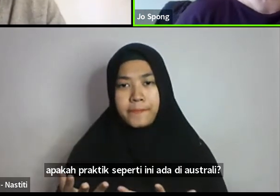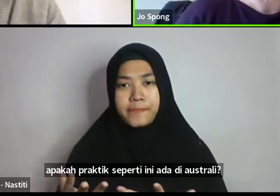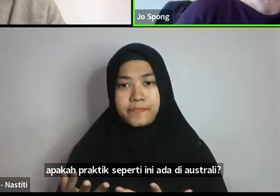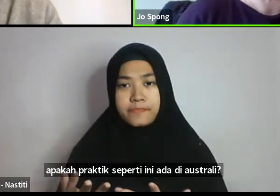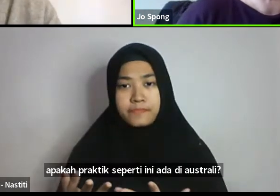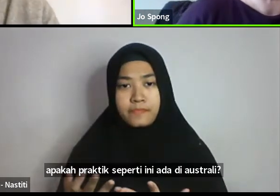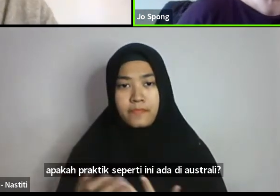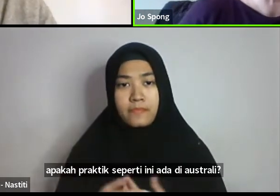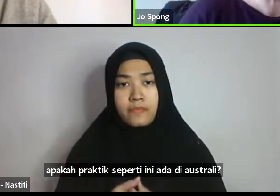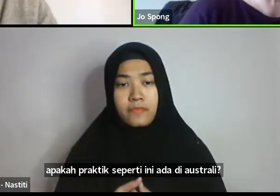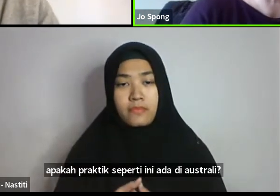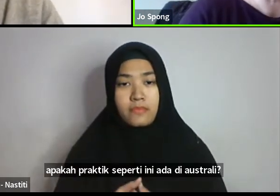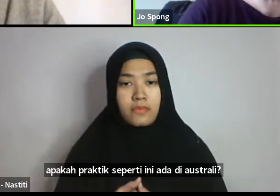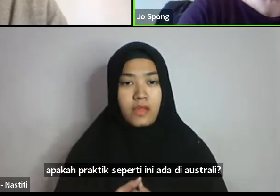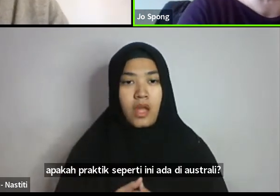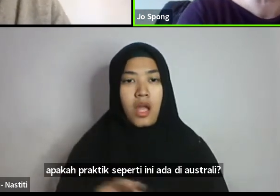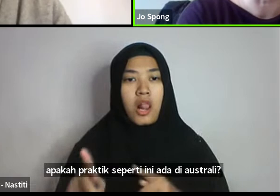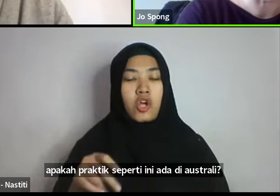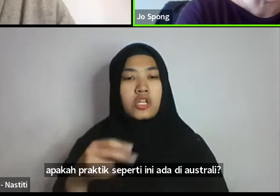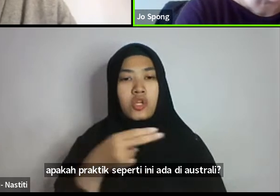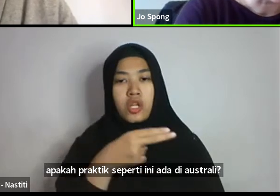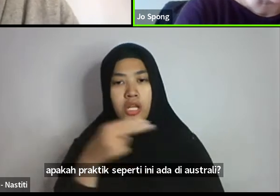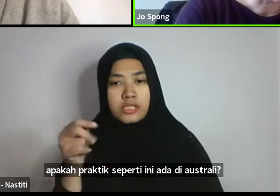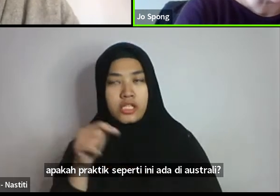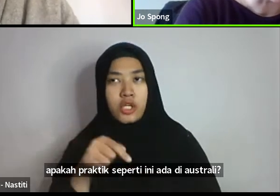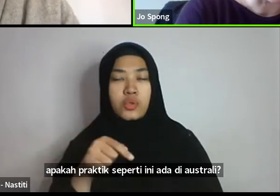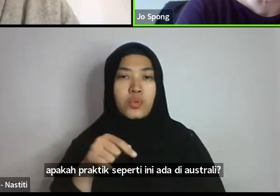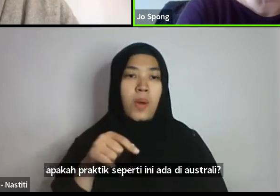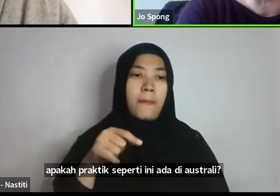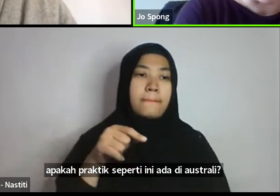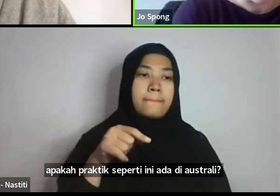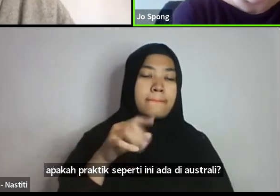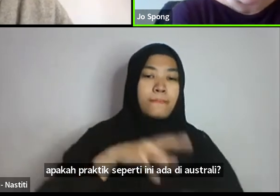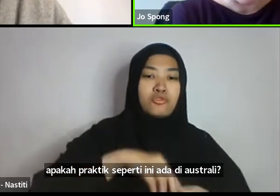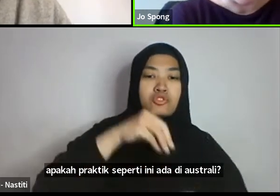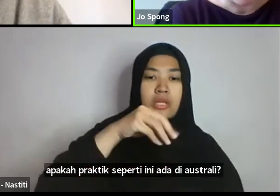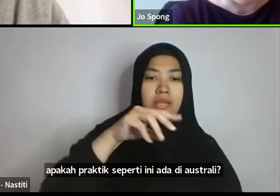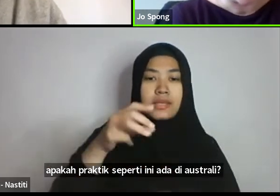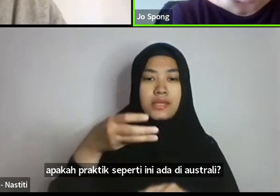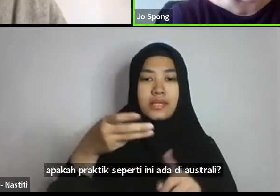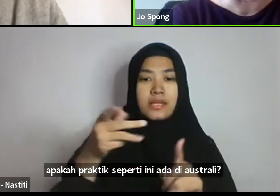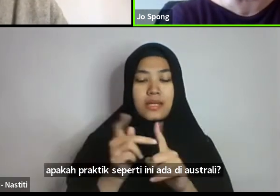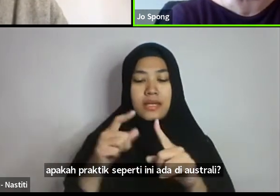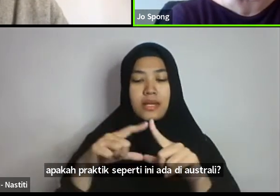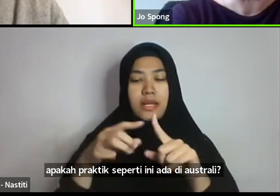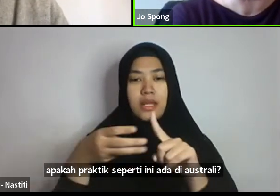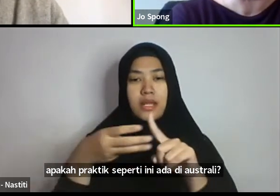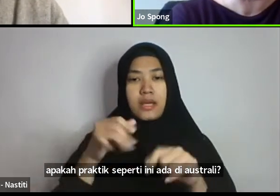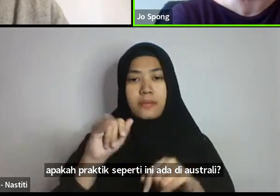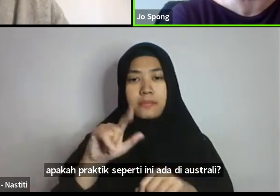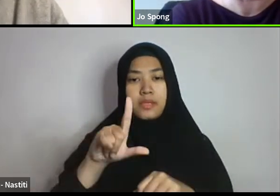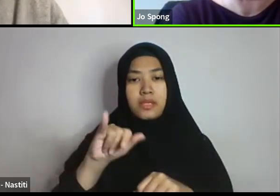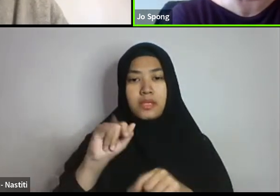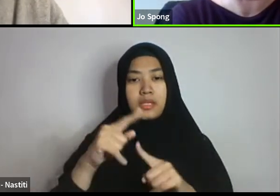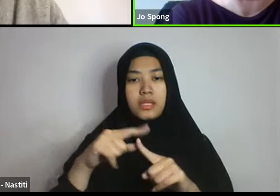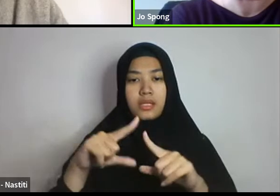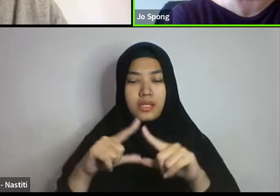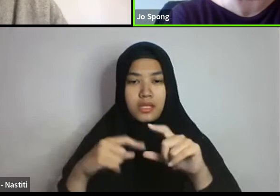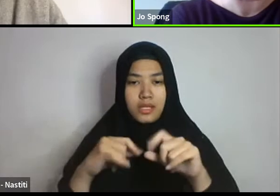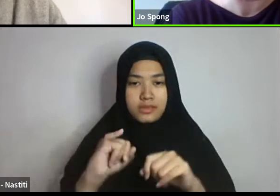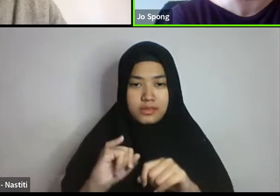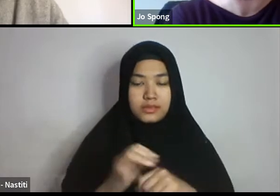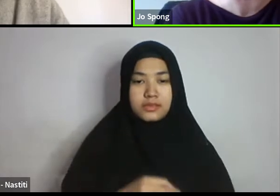are rehabilitation centres, absolutely. I can't give you rates in terms of people with